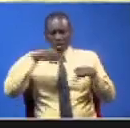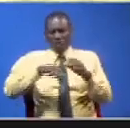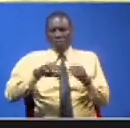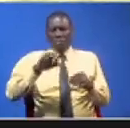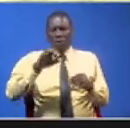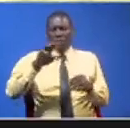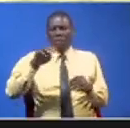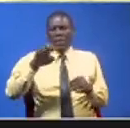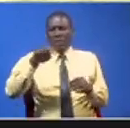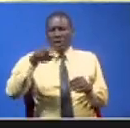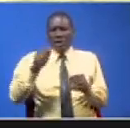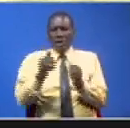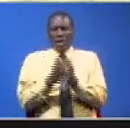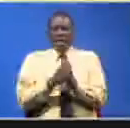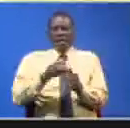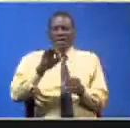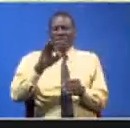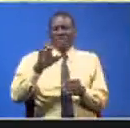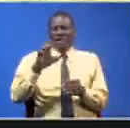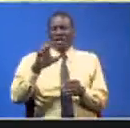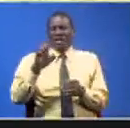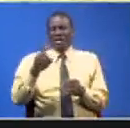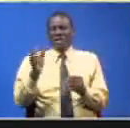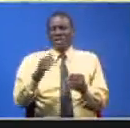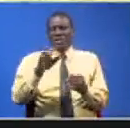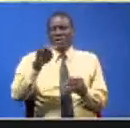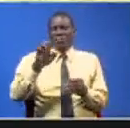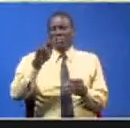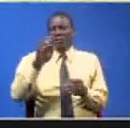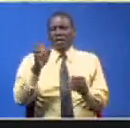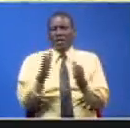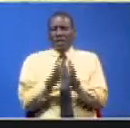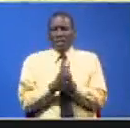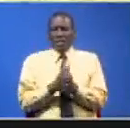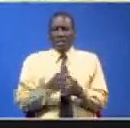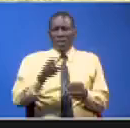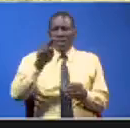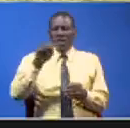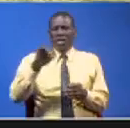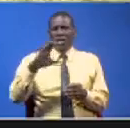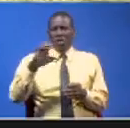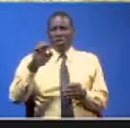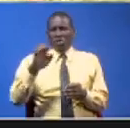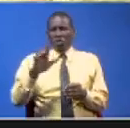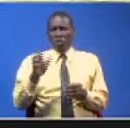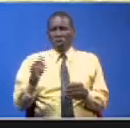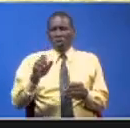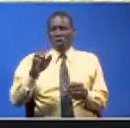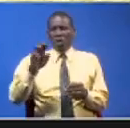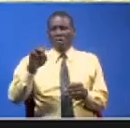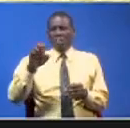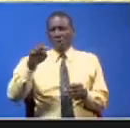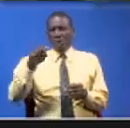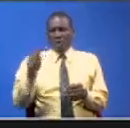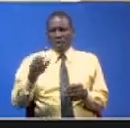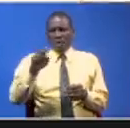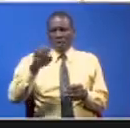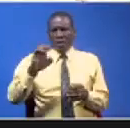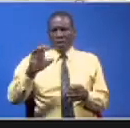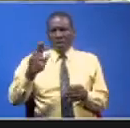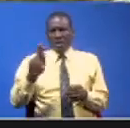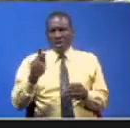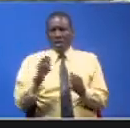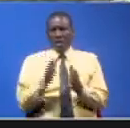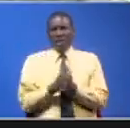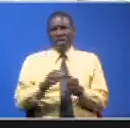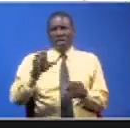Emmanuel Silungi, Felix Ojo, Michael Wanjala, Andy Cole Omolo, Tyson Maina, Nick Okulo, and Davis